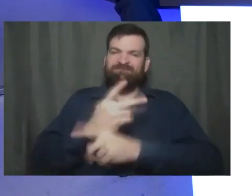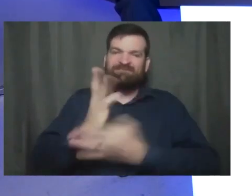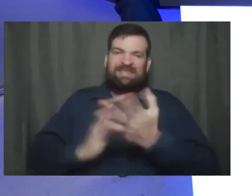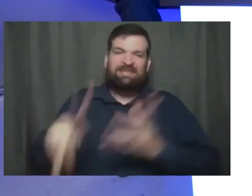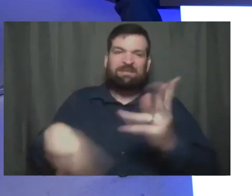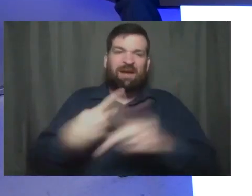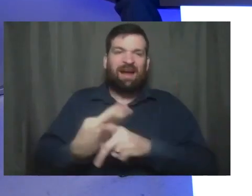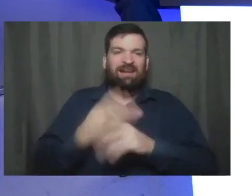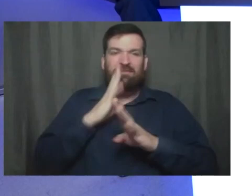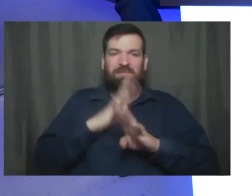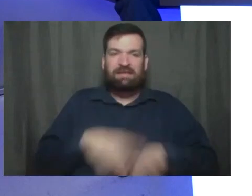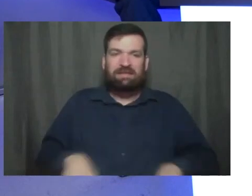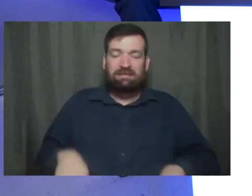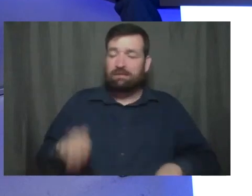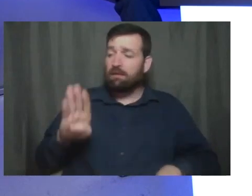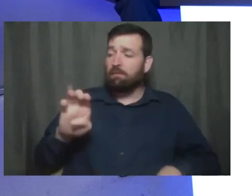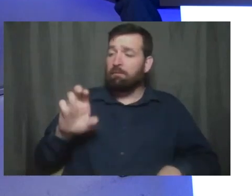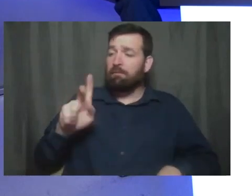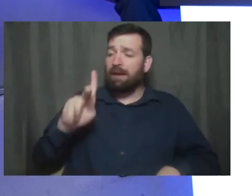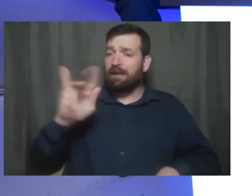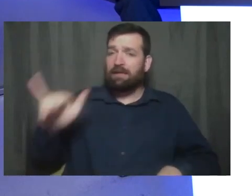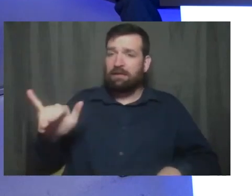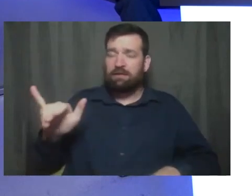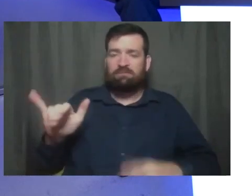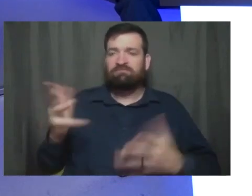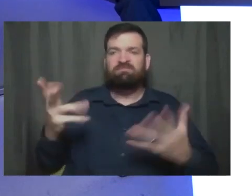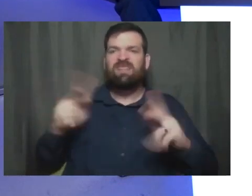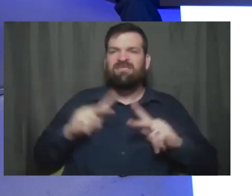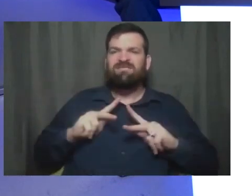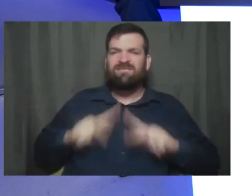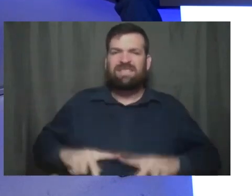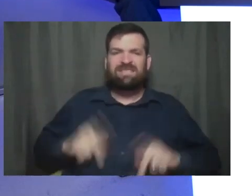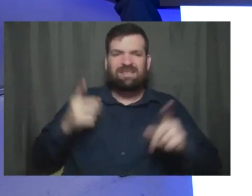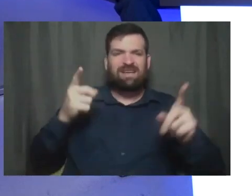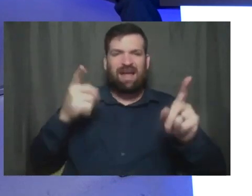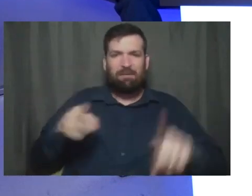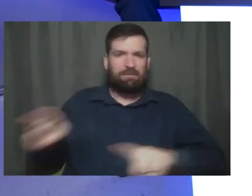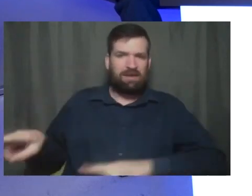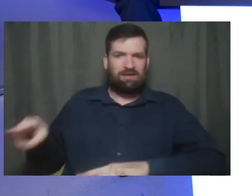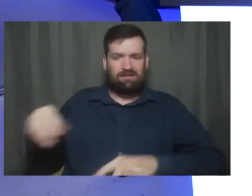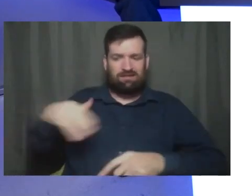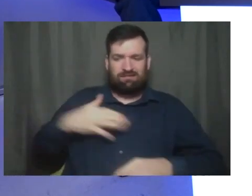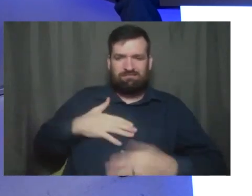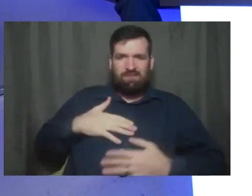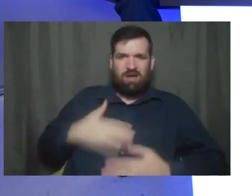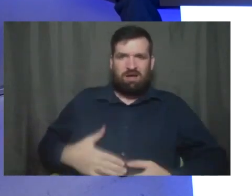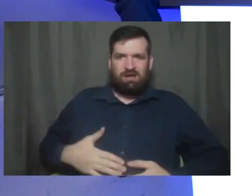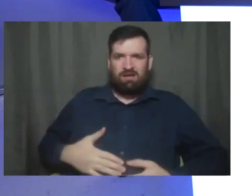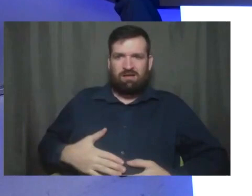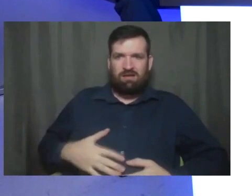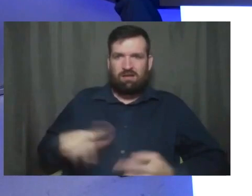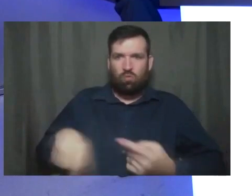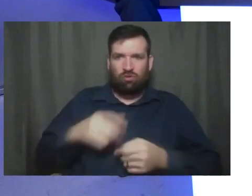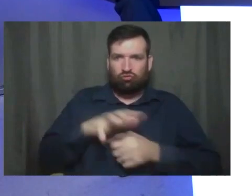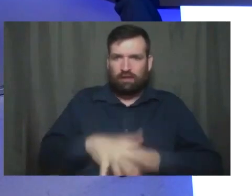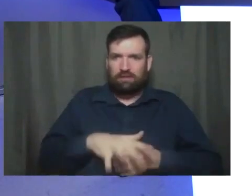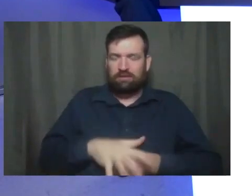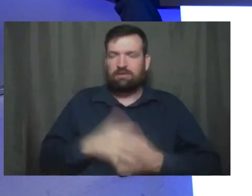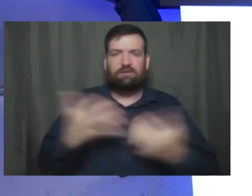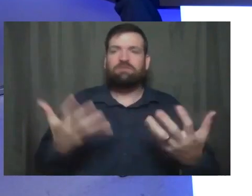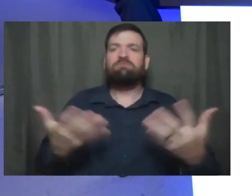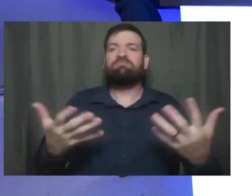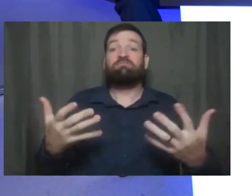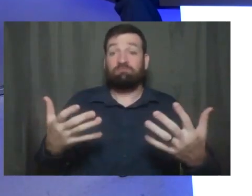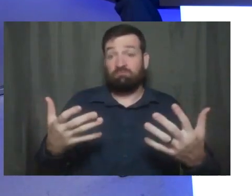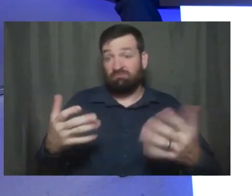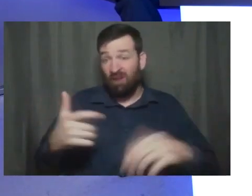from Becky is, what is physically happening in our bodies when we are stressed out? What is the physical, possibly long-term